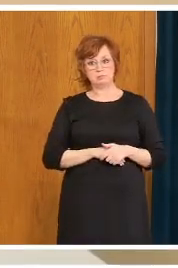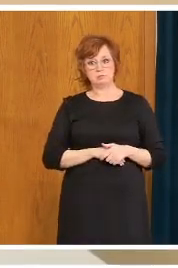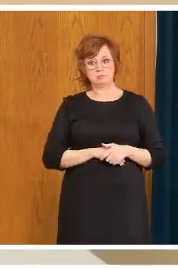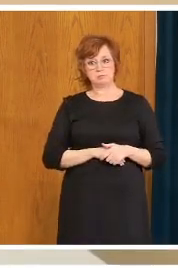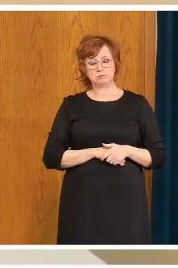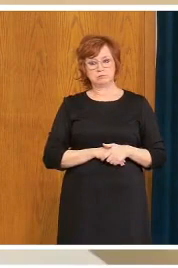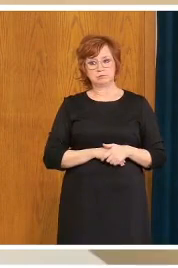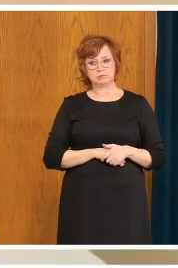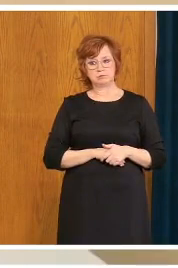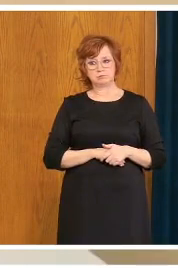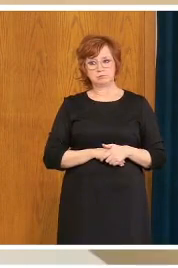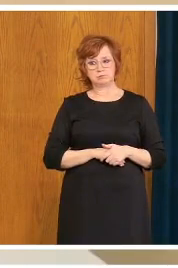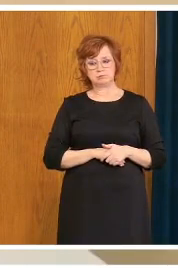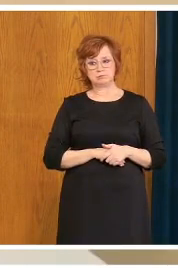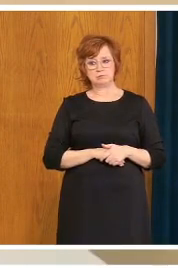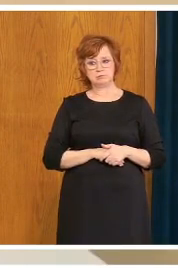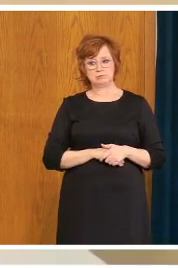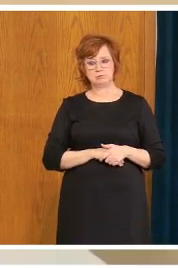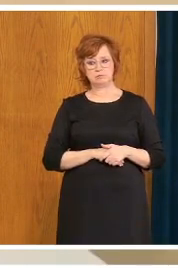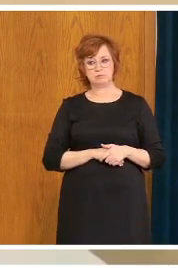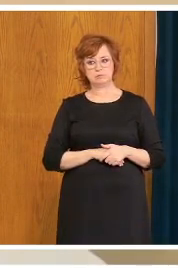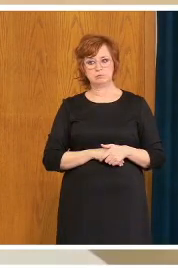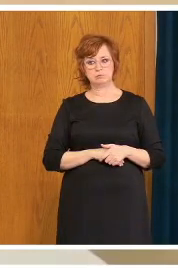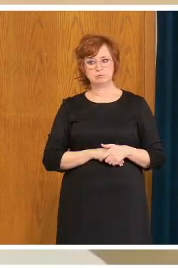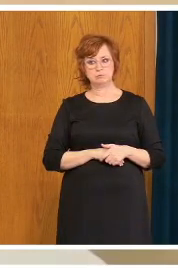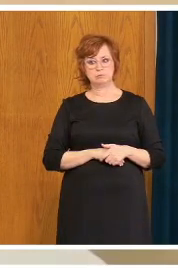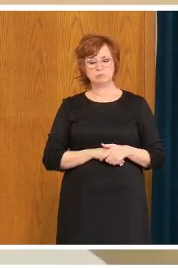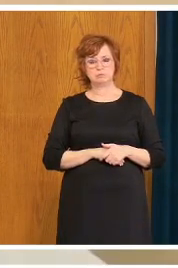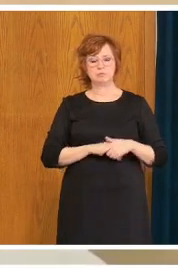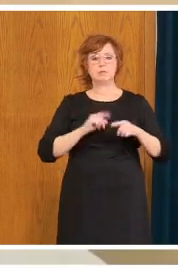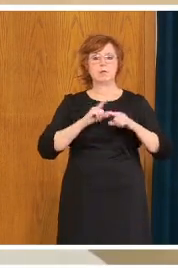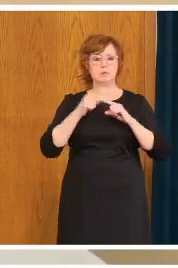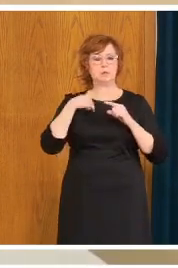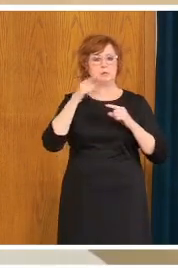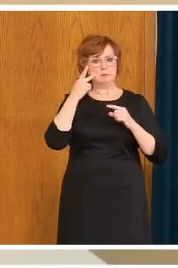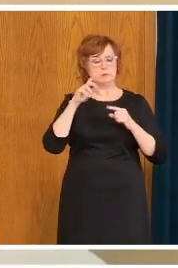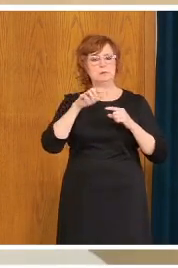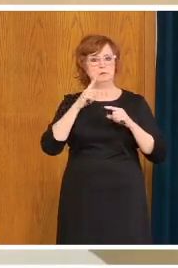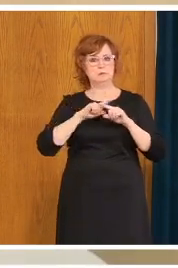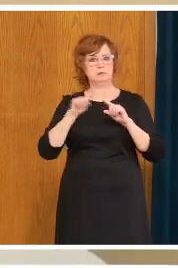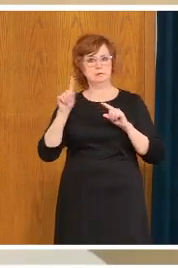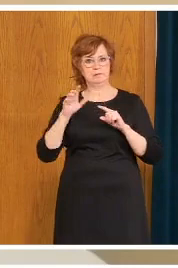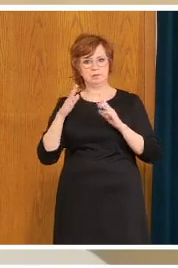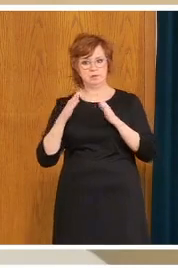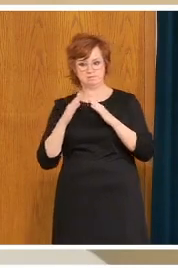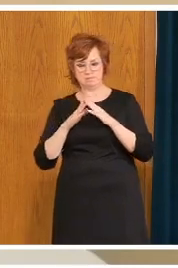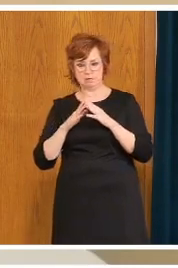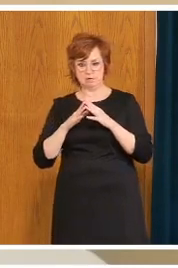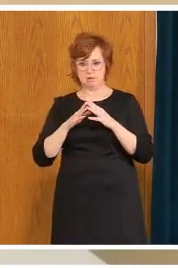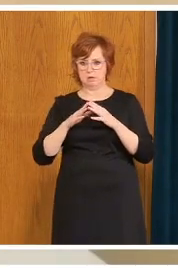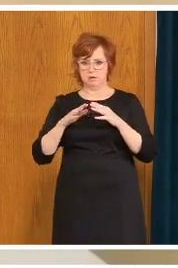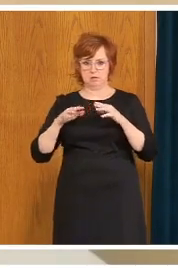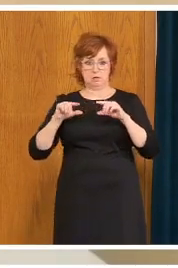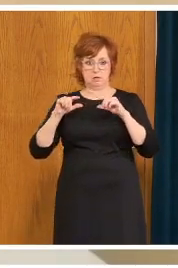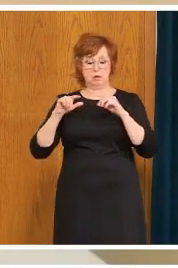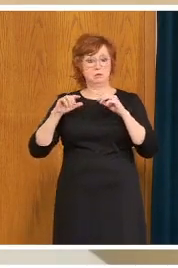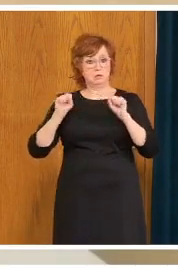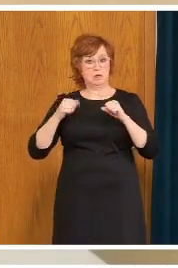even further. So all the things that we discussed earlier that other southern communities have done, minimizing contacts outside the